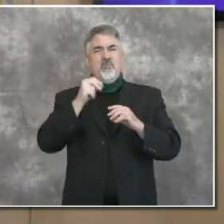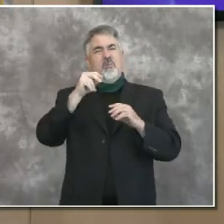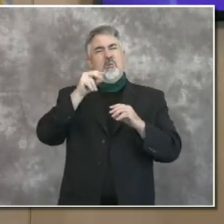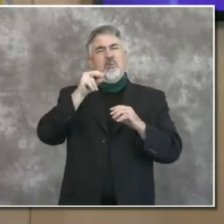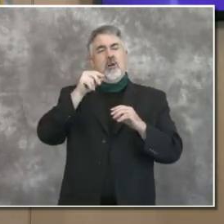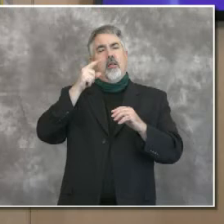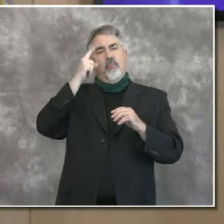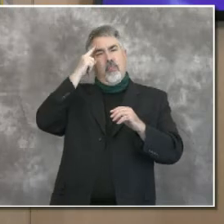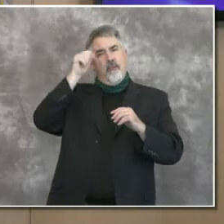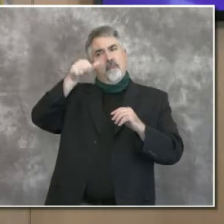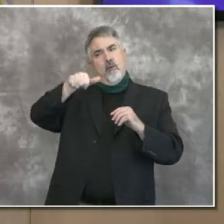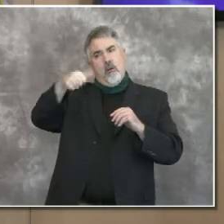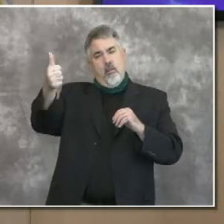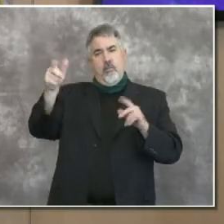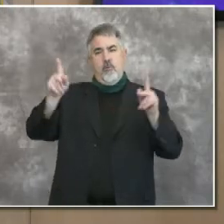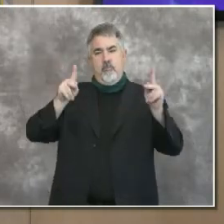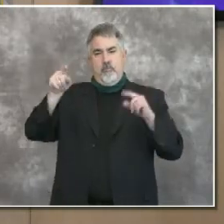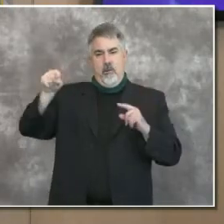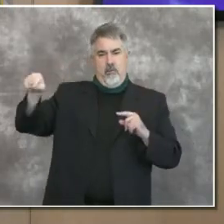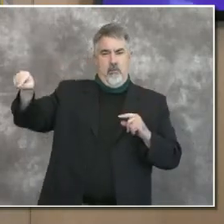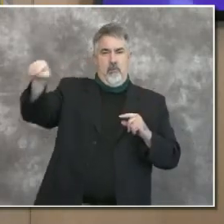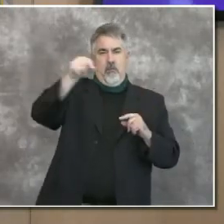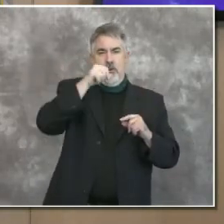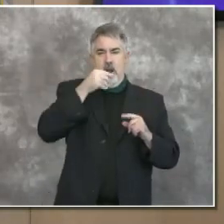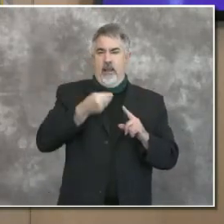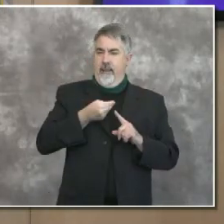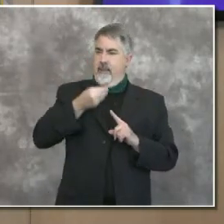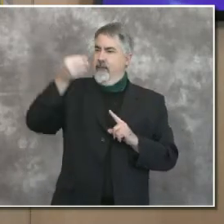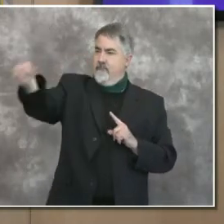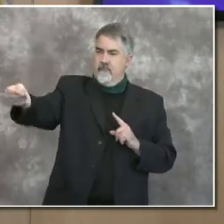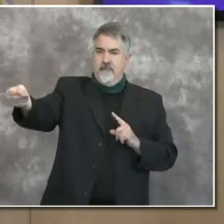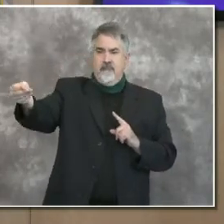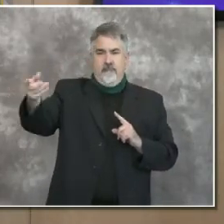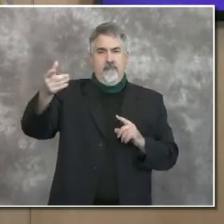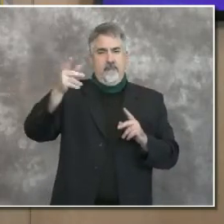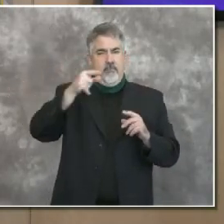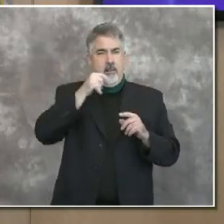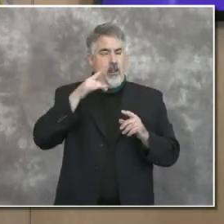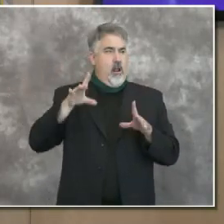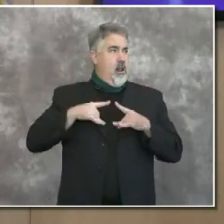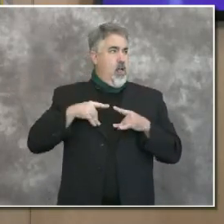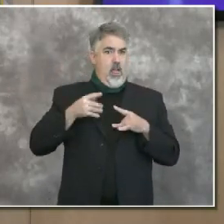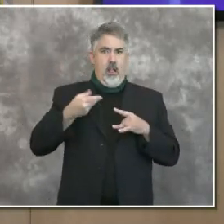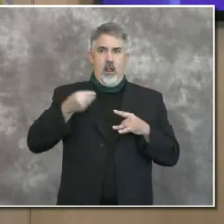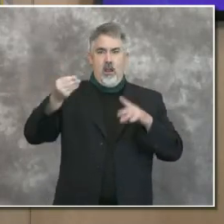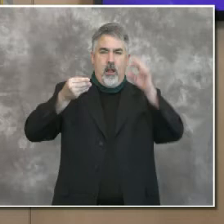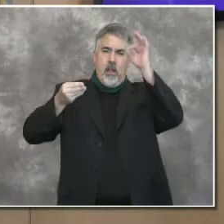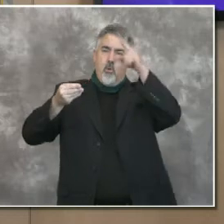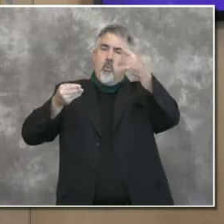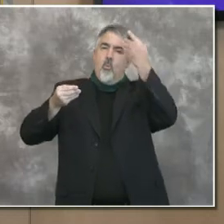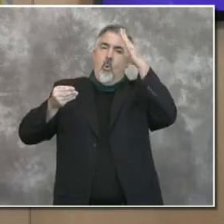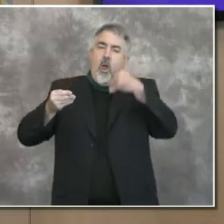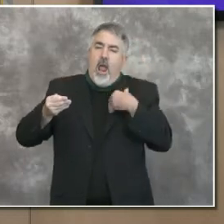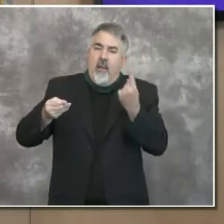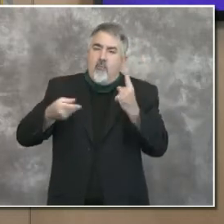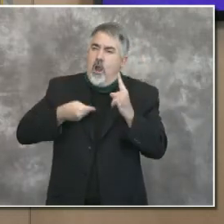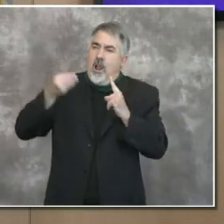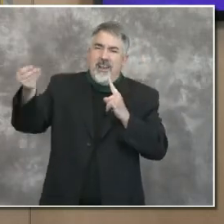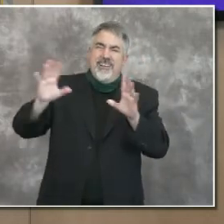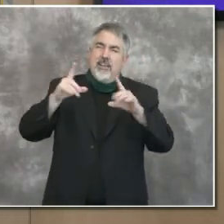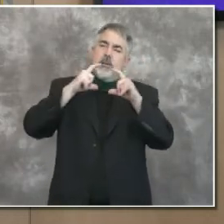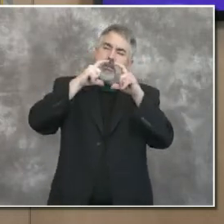as much as it is about protecting others. What we are talking about here,